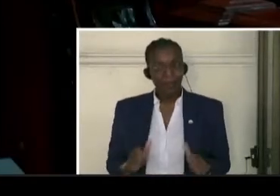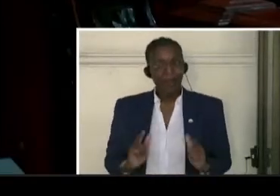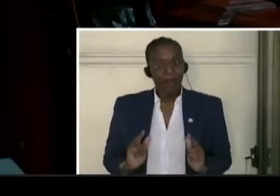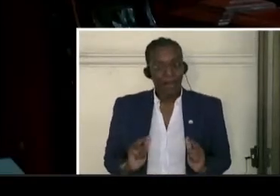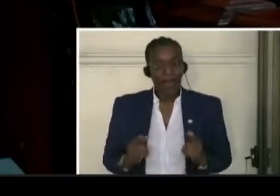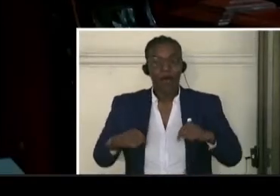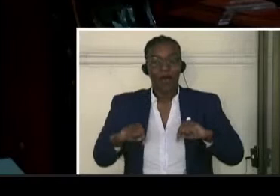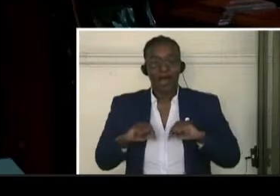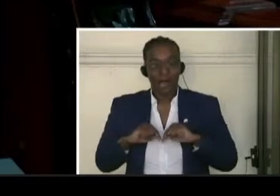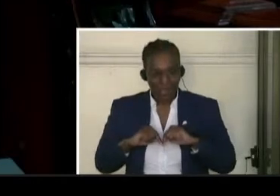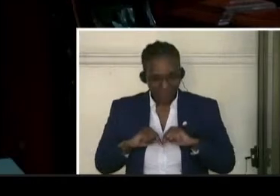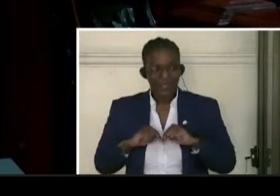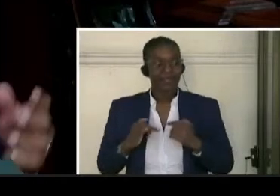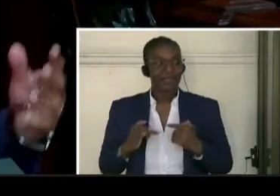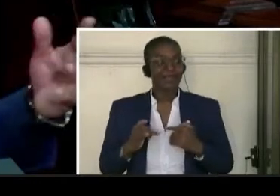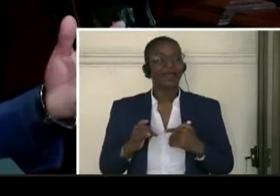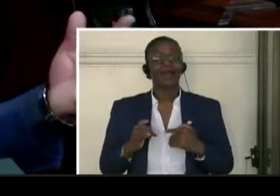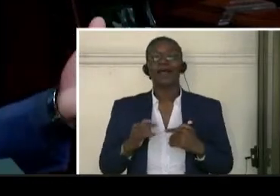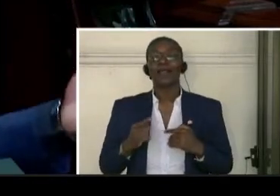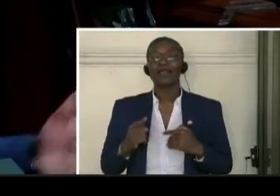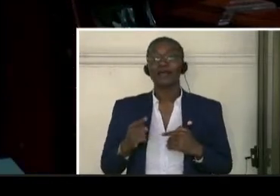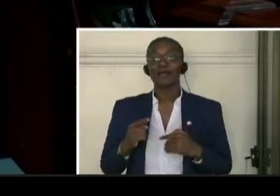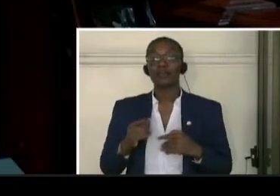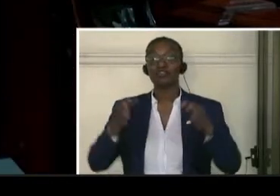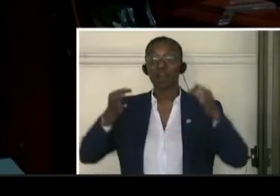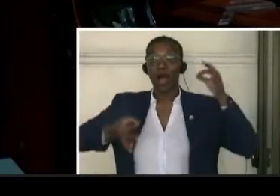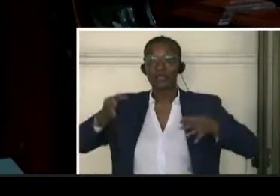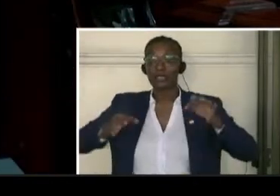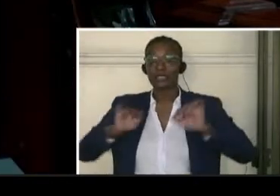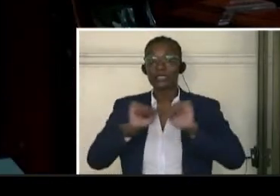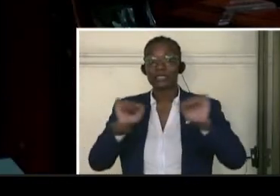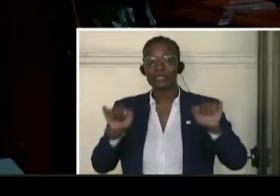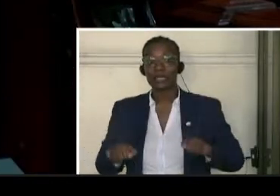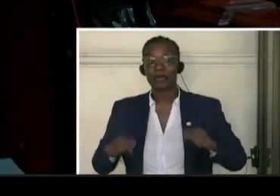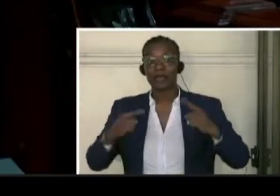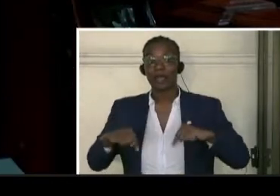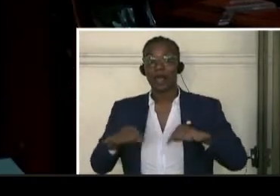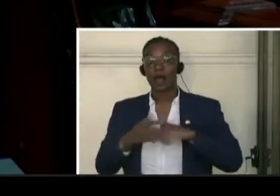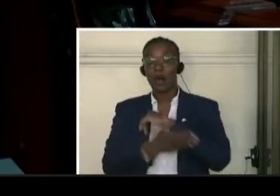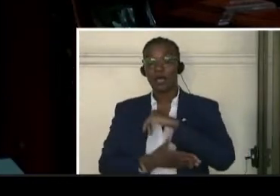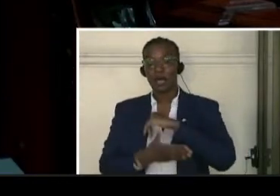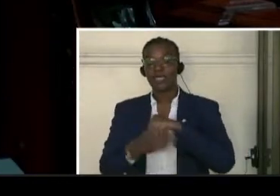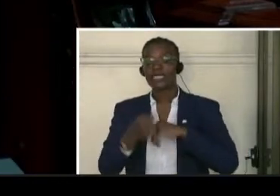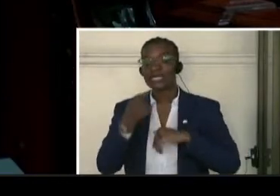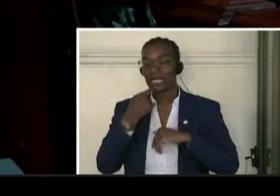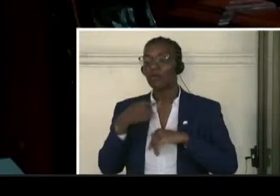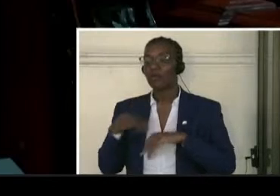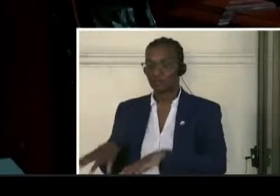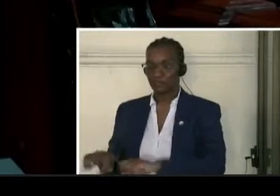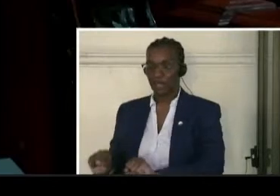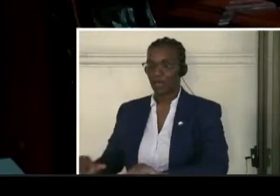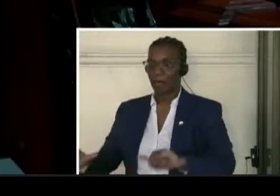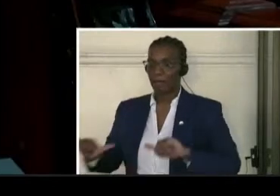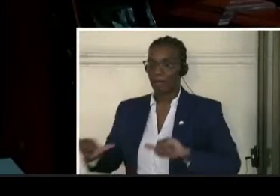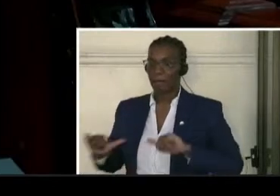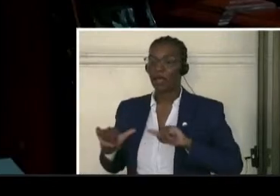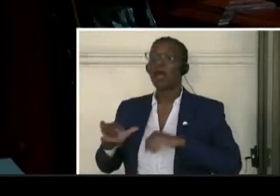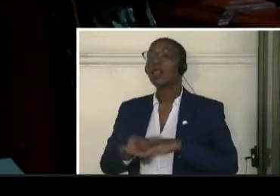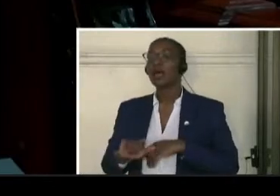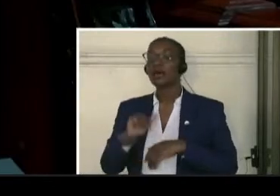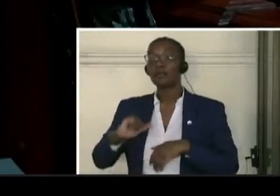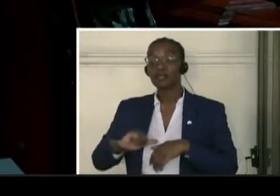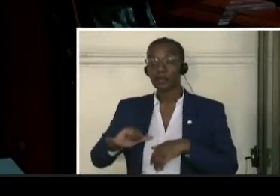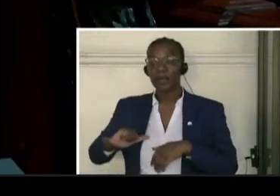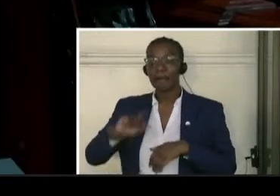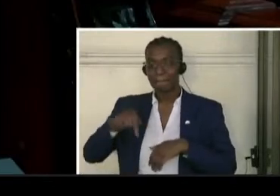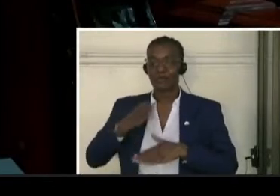us, the judiciary, in fact, the justice system in the country allows us to expropriate land as well. The municipality has